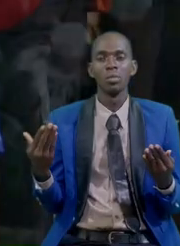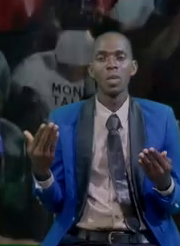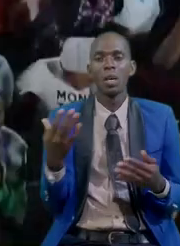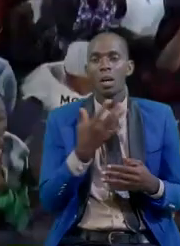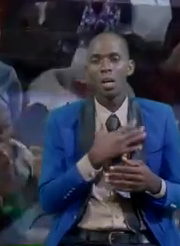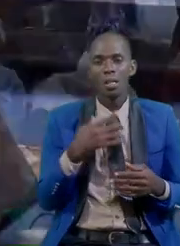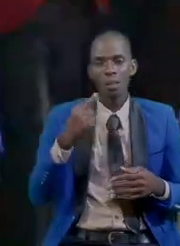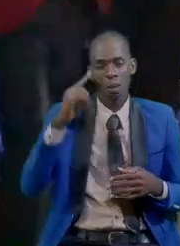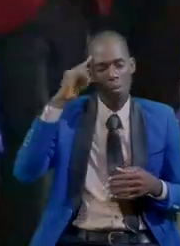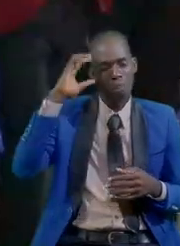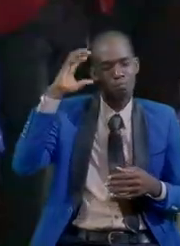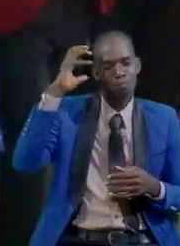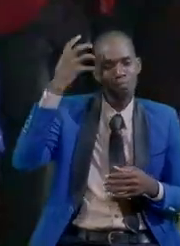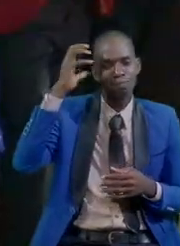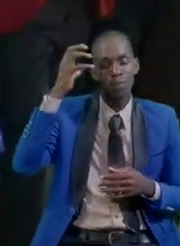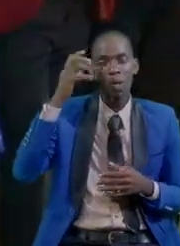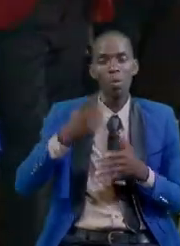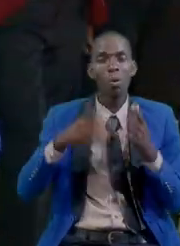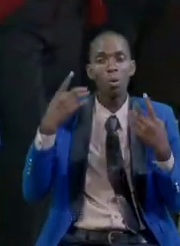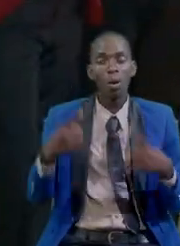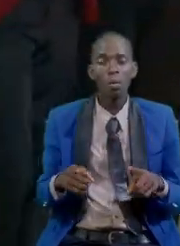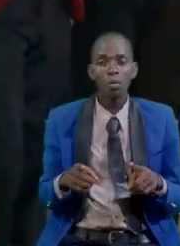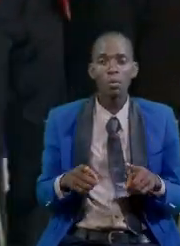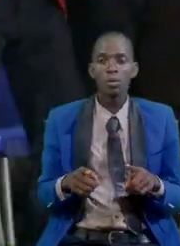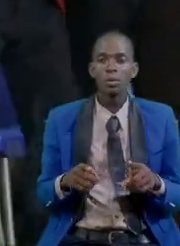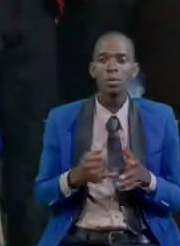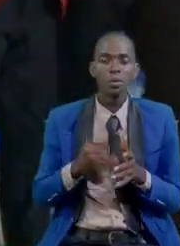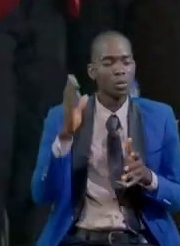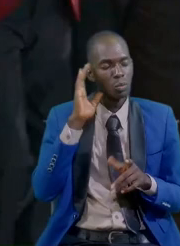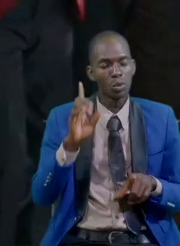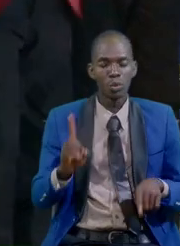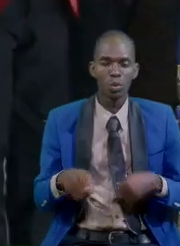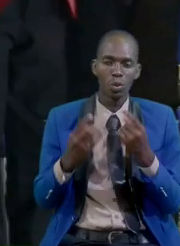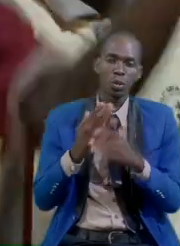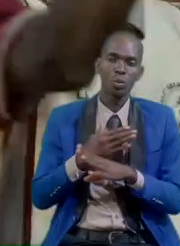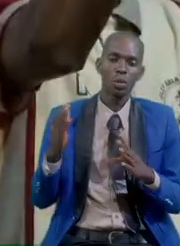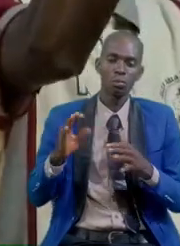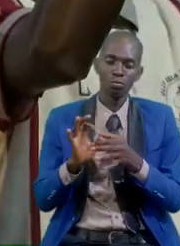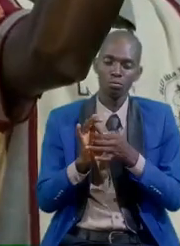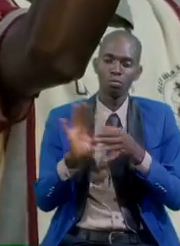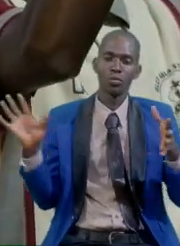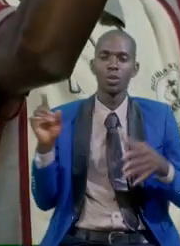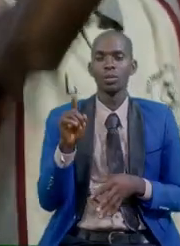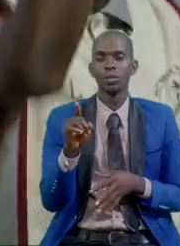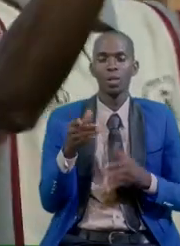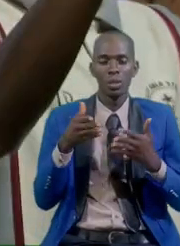insanity, madness, what will happen tonight? Loose him. Let him